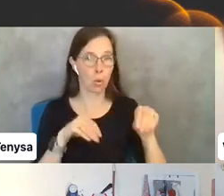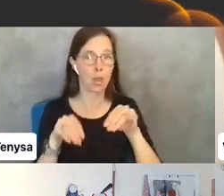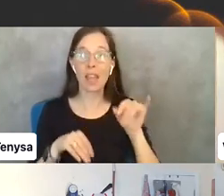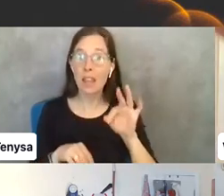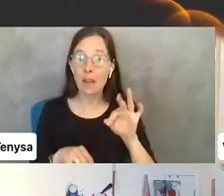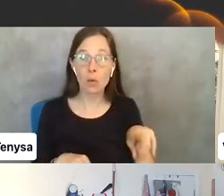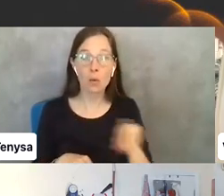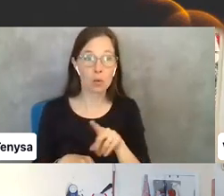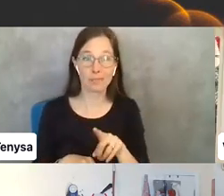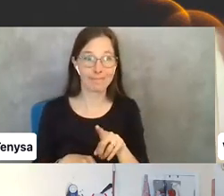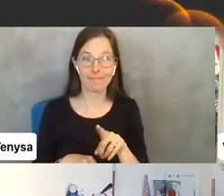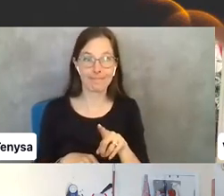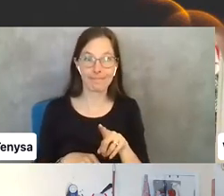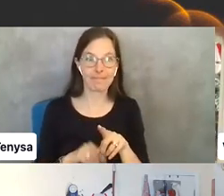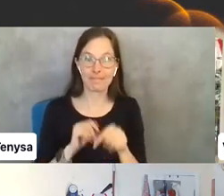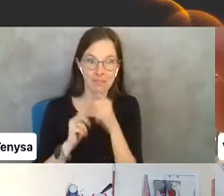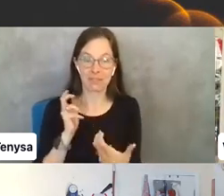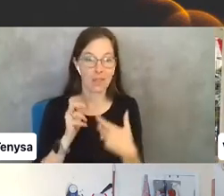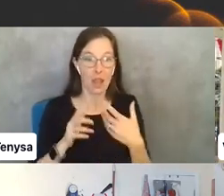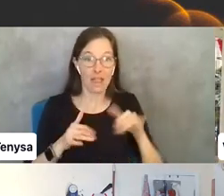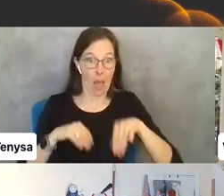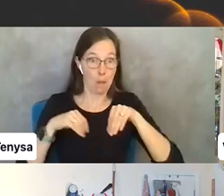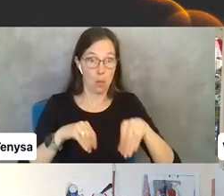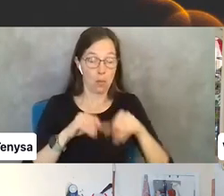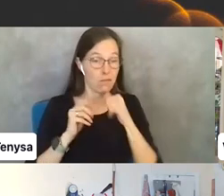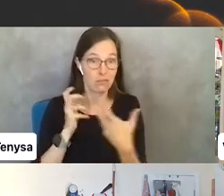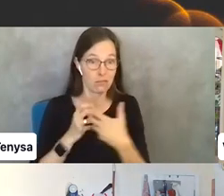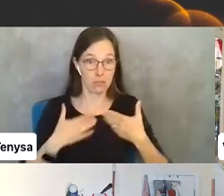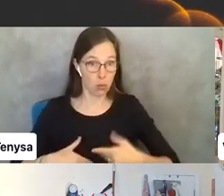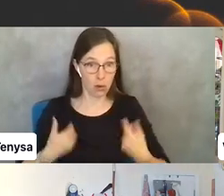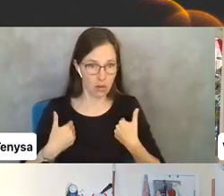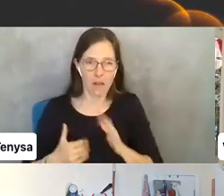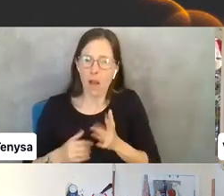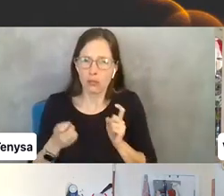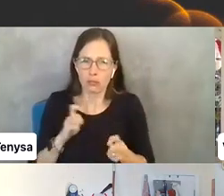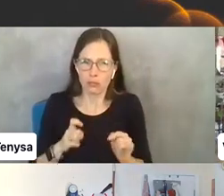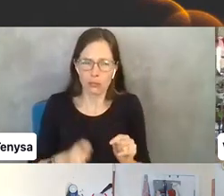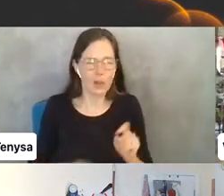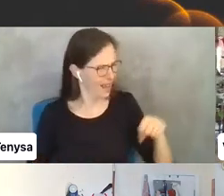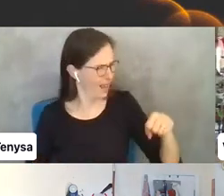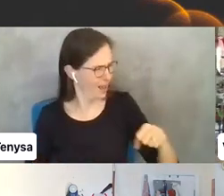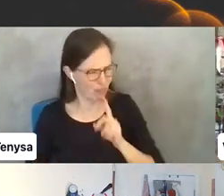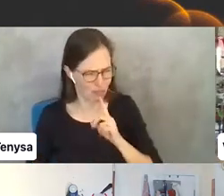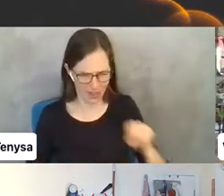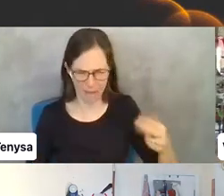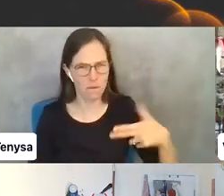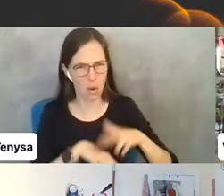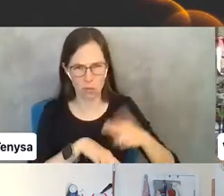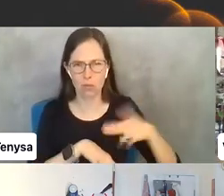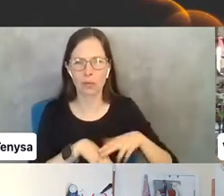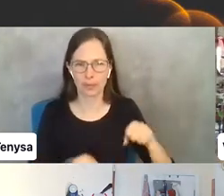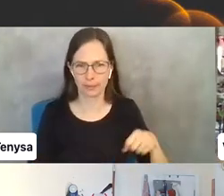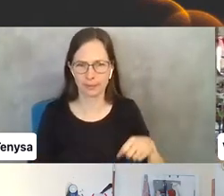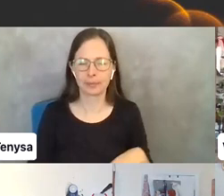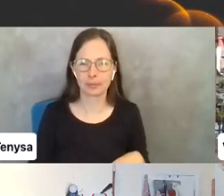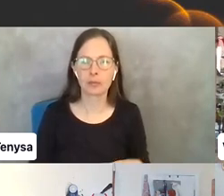not workable for the body that you have, make sure you modify. Go ahead and modify and absolutely, absolutely. And